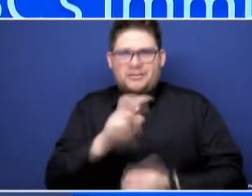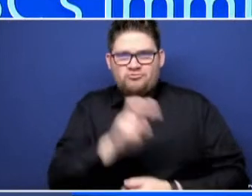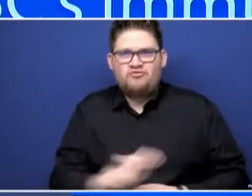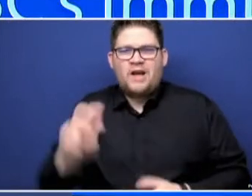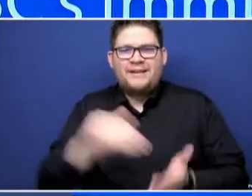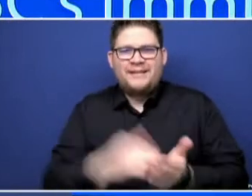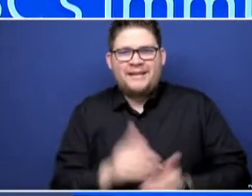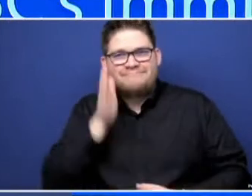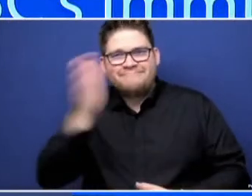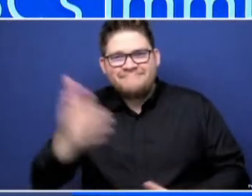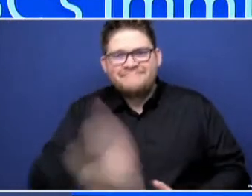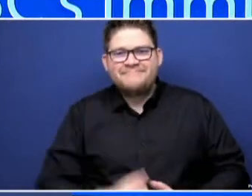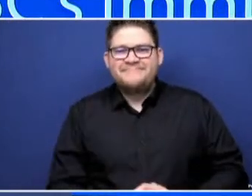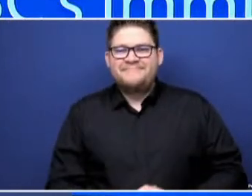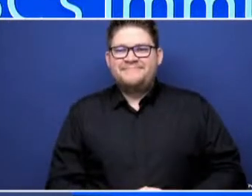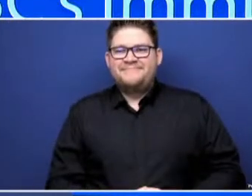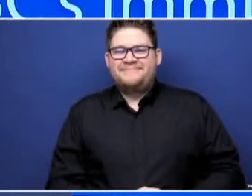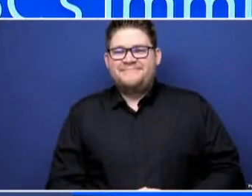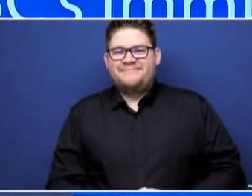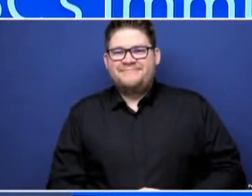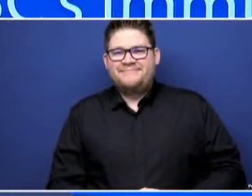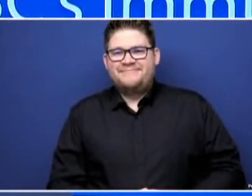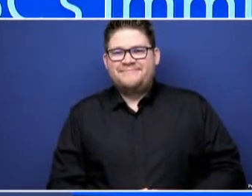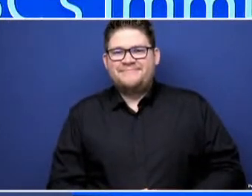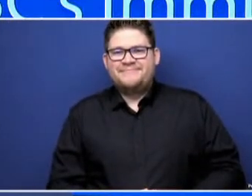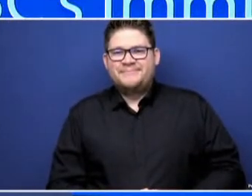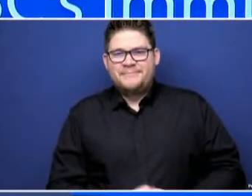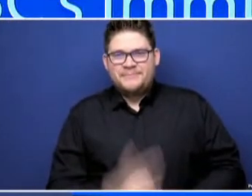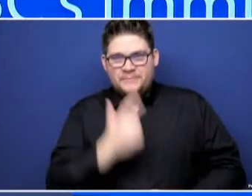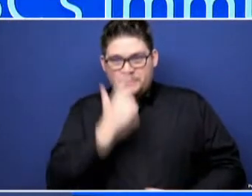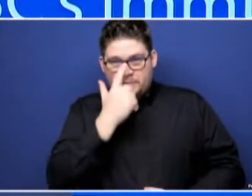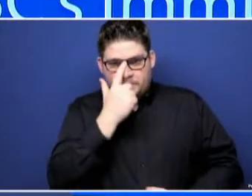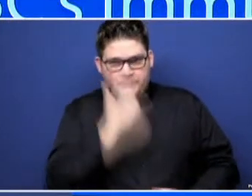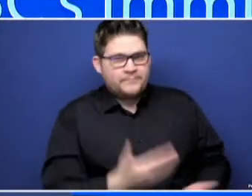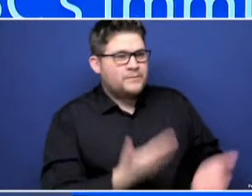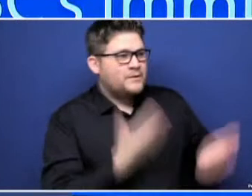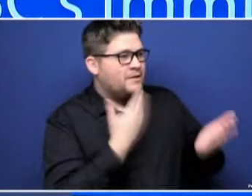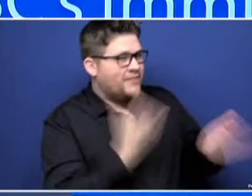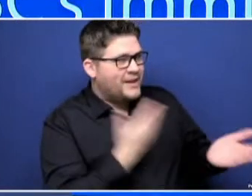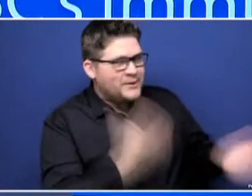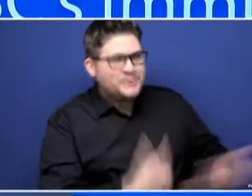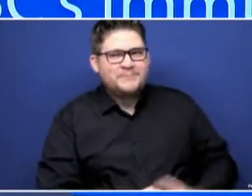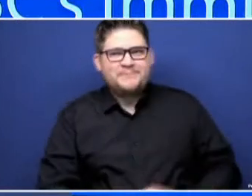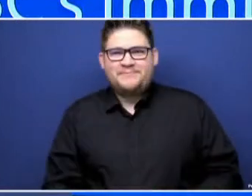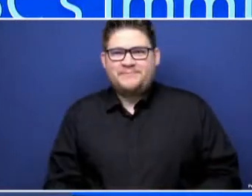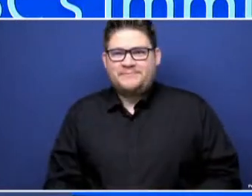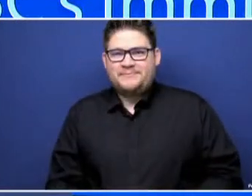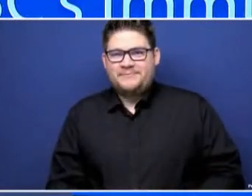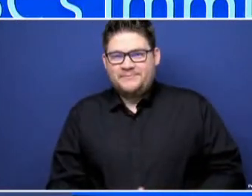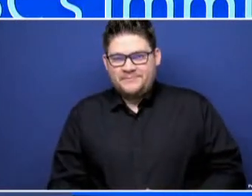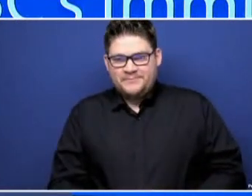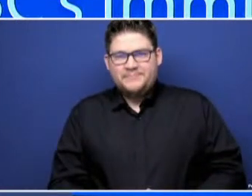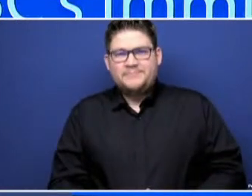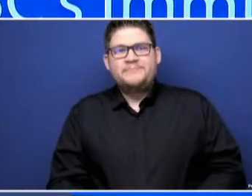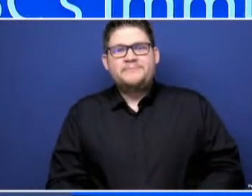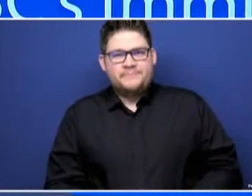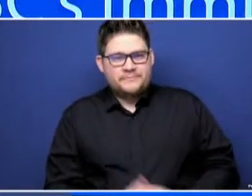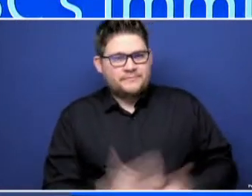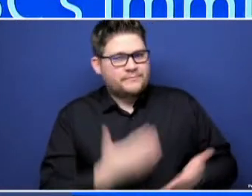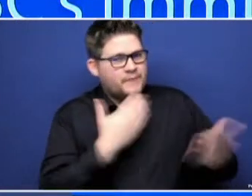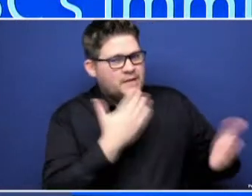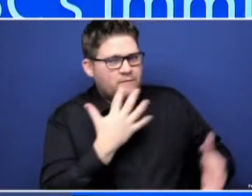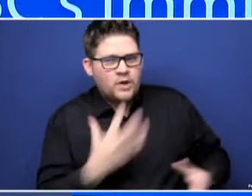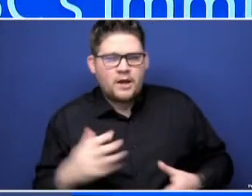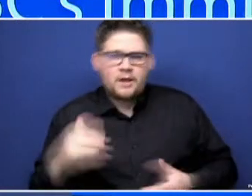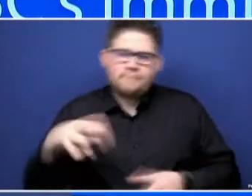important. I've heard from any group in my community of Langford, One, if you can more than any others, it's children and grandchildren desperate to